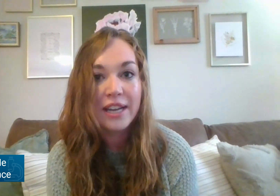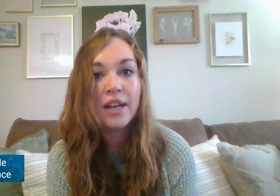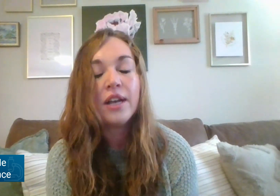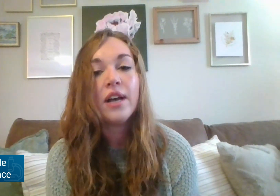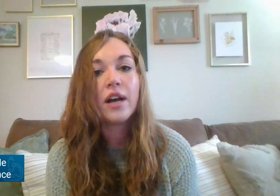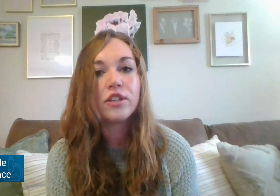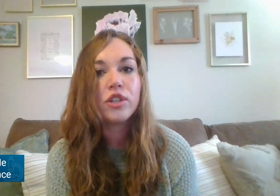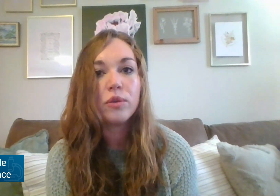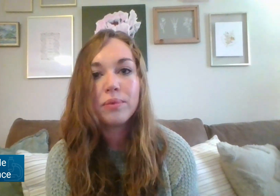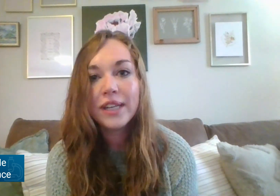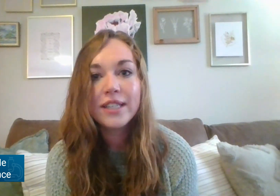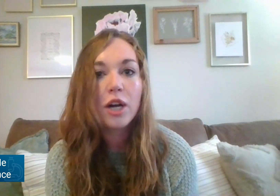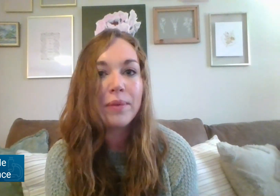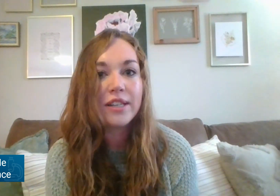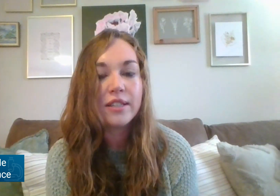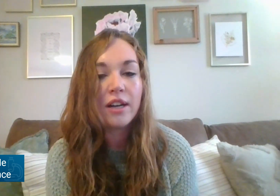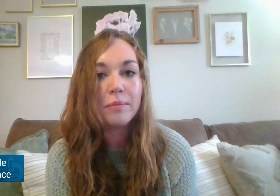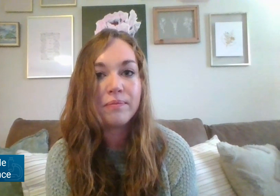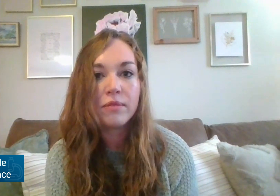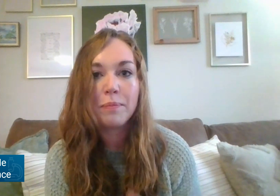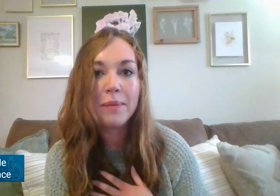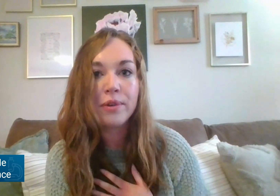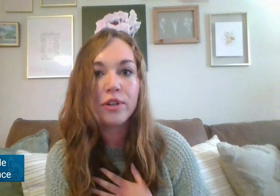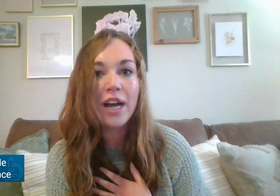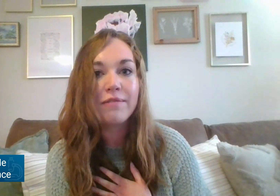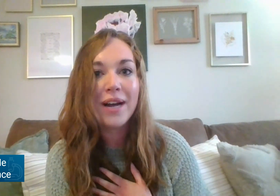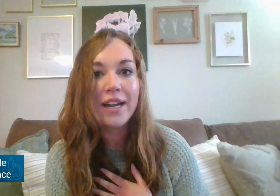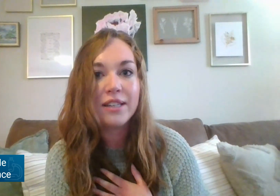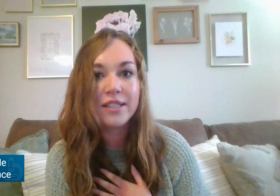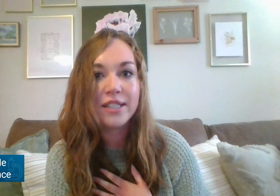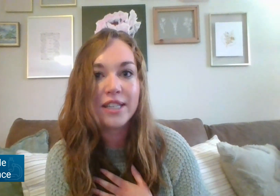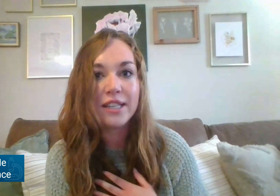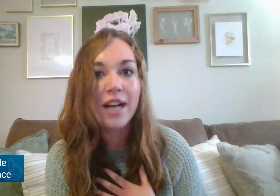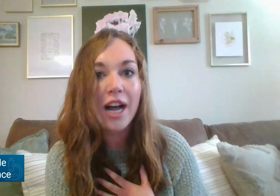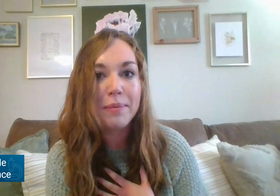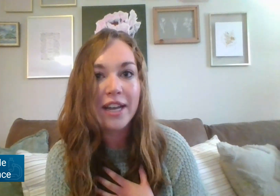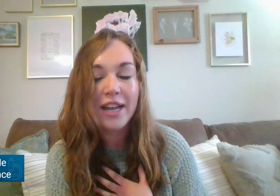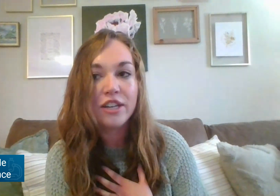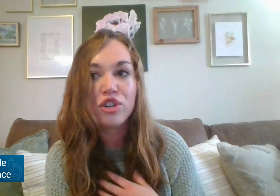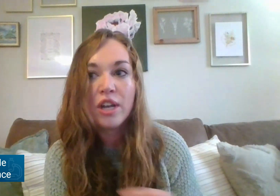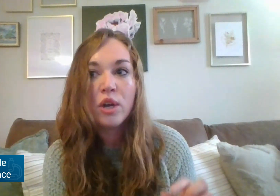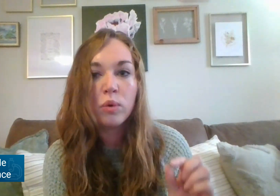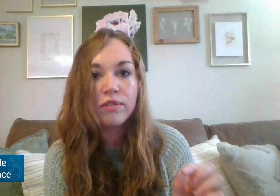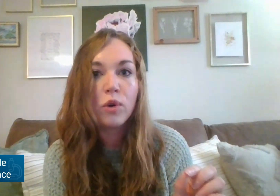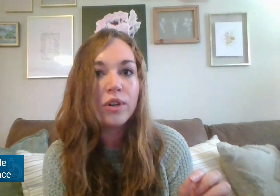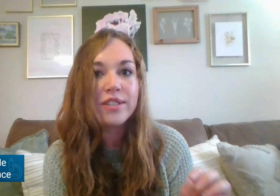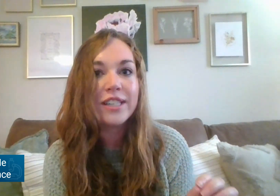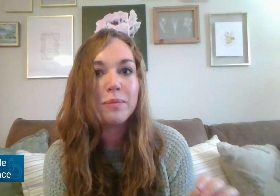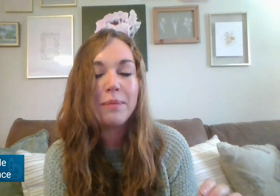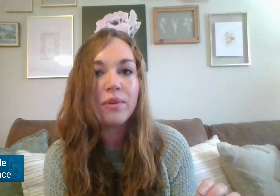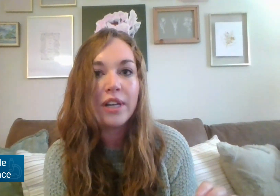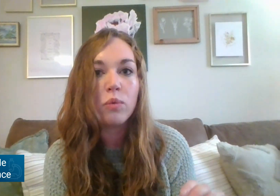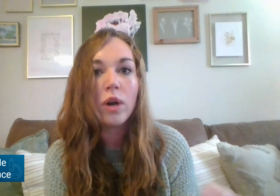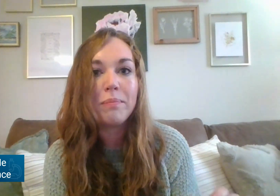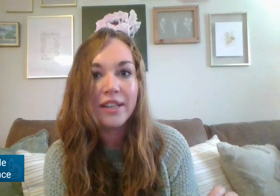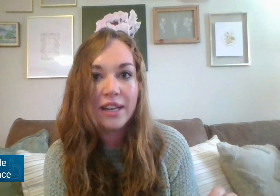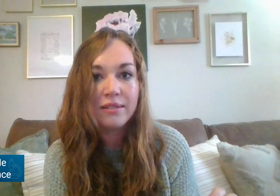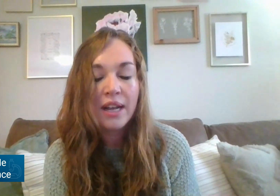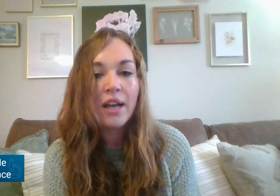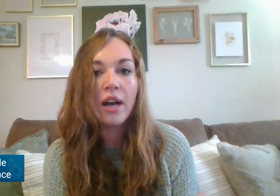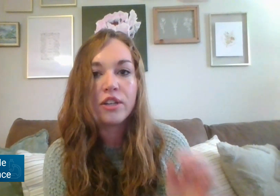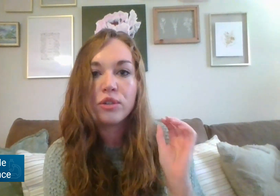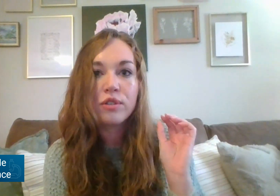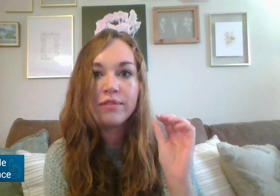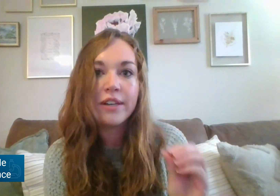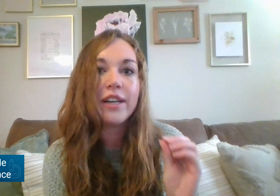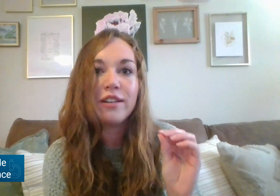be here today. So please help us. The people who have my disease, IPAH, we're 4 to 6 people in 1